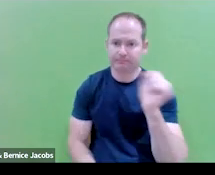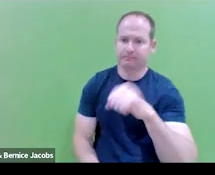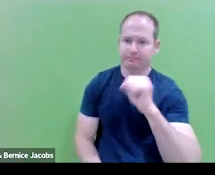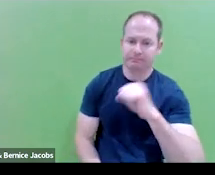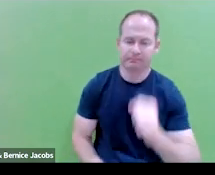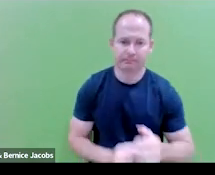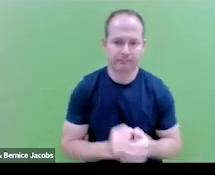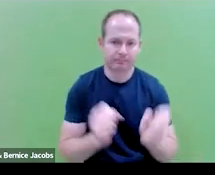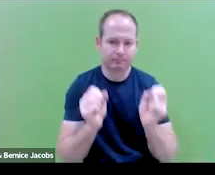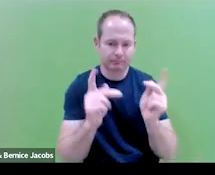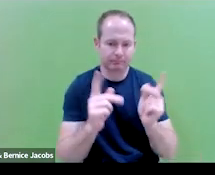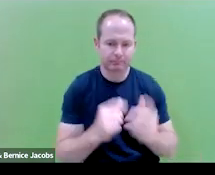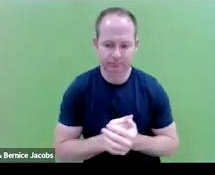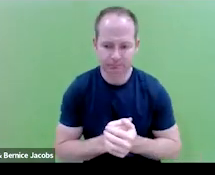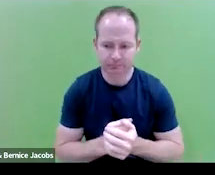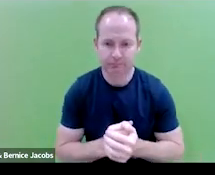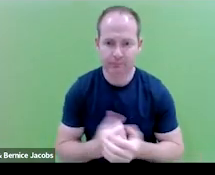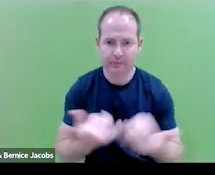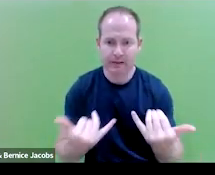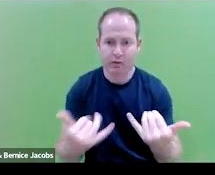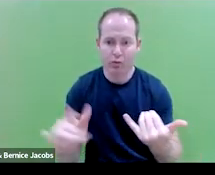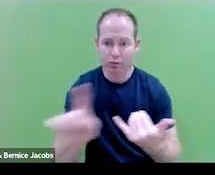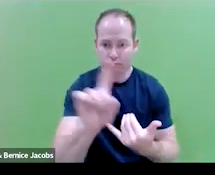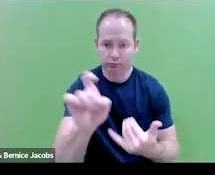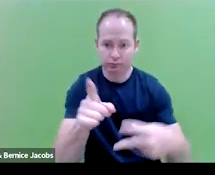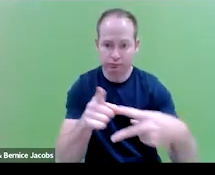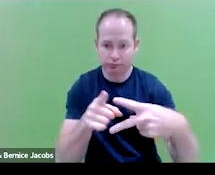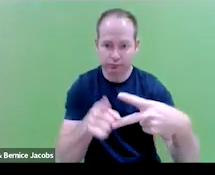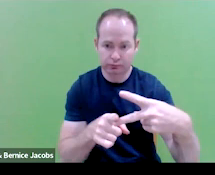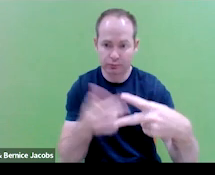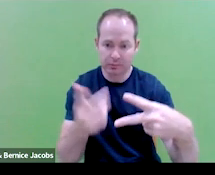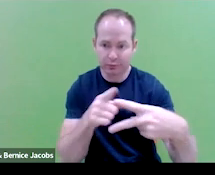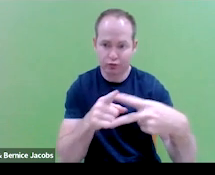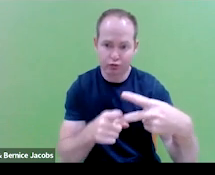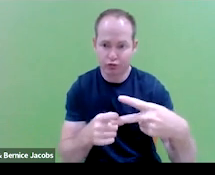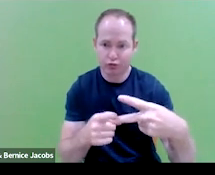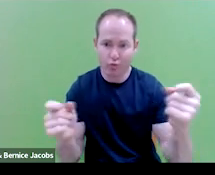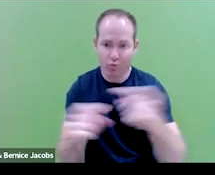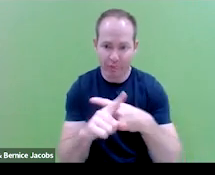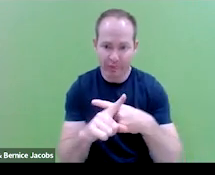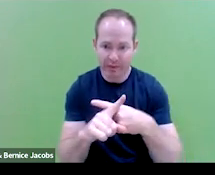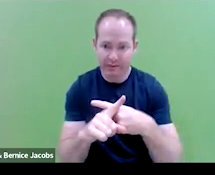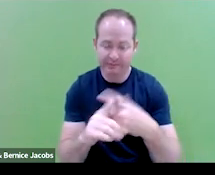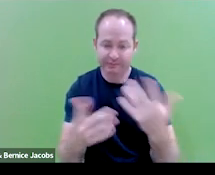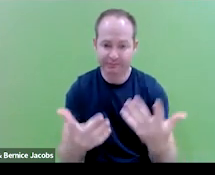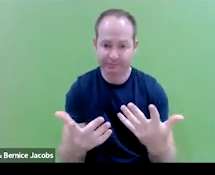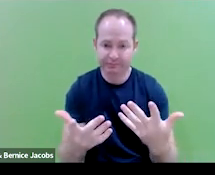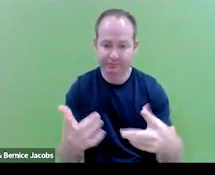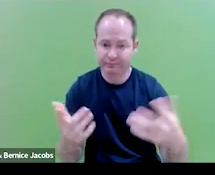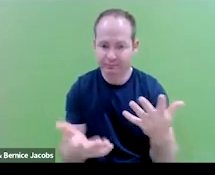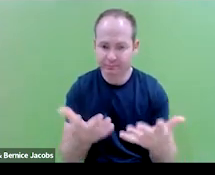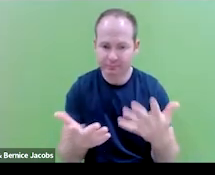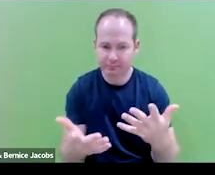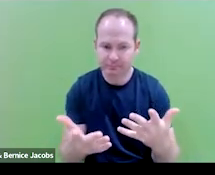Okay. I have 2 questions which may contradict each other. I just want to get your thoughts on this. Do you think the